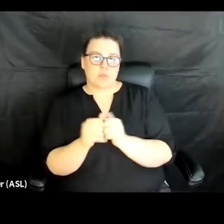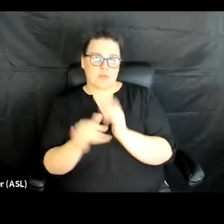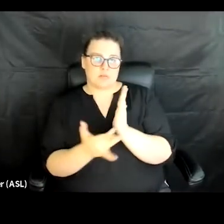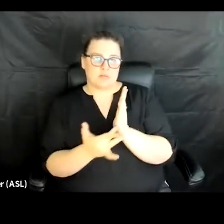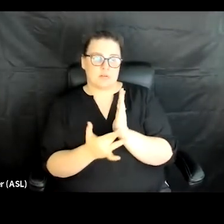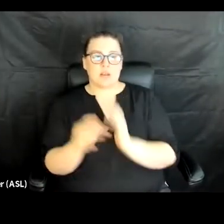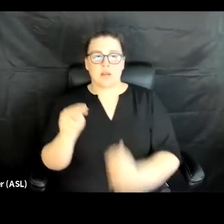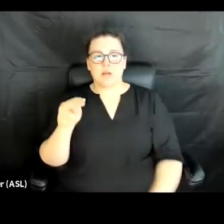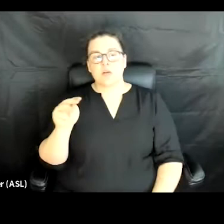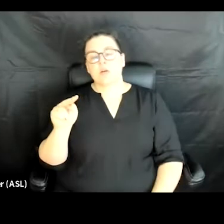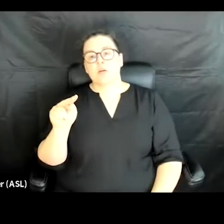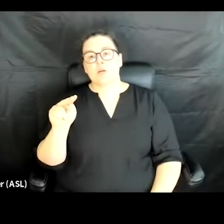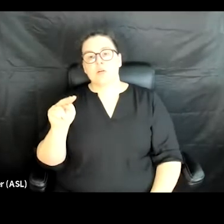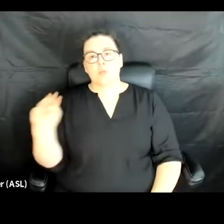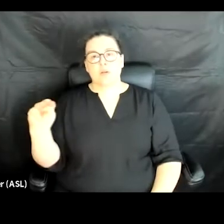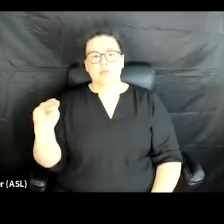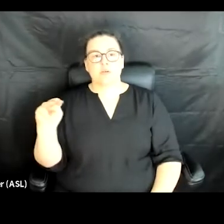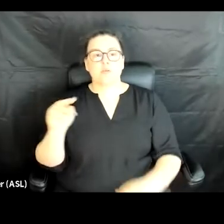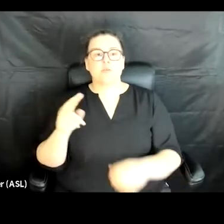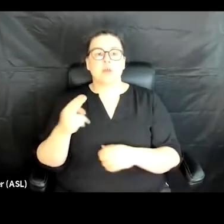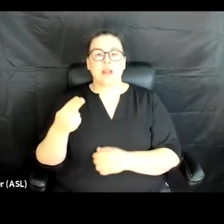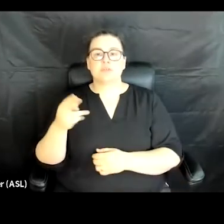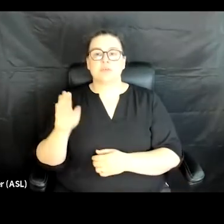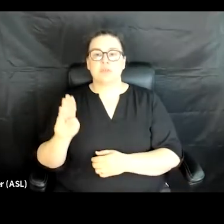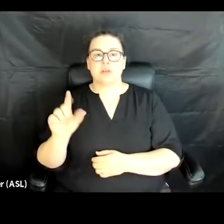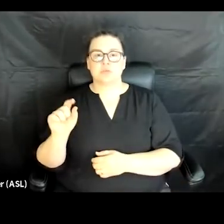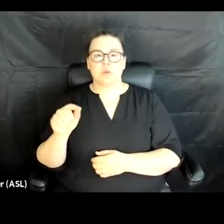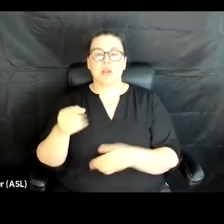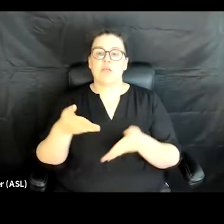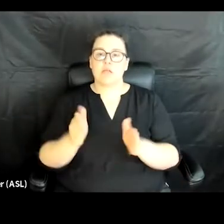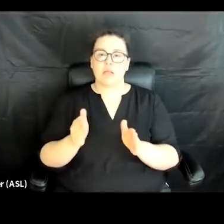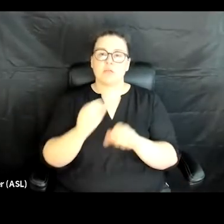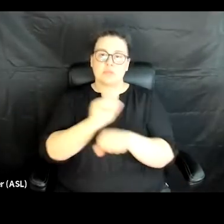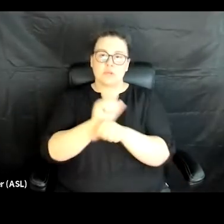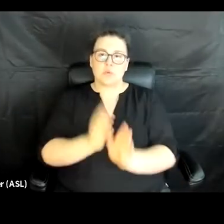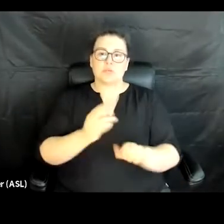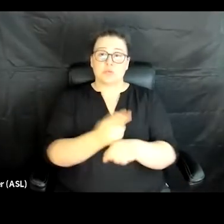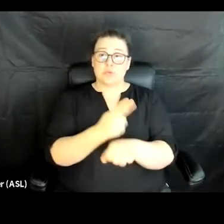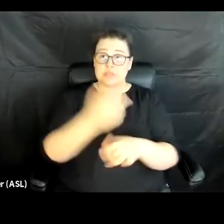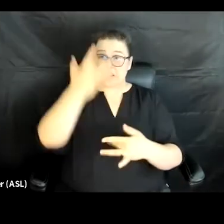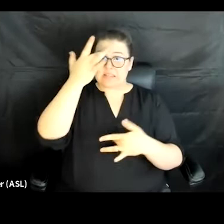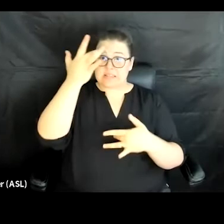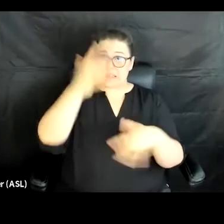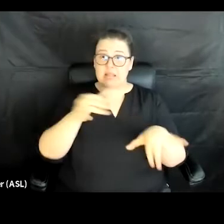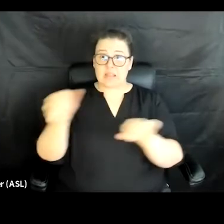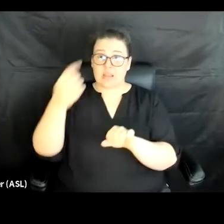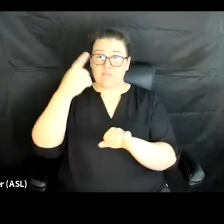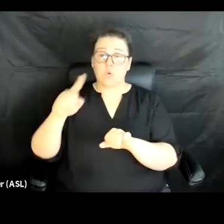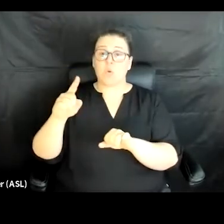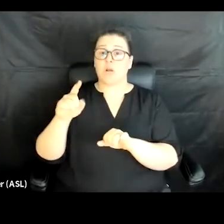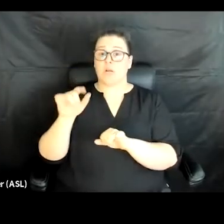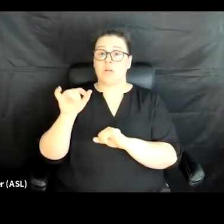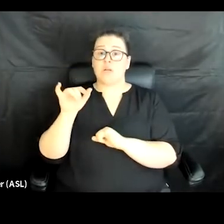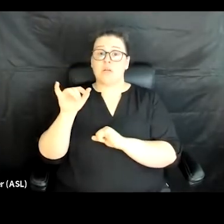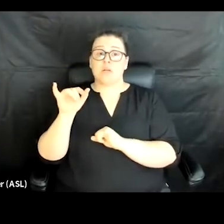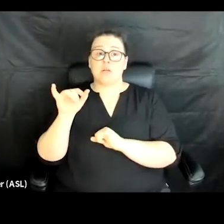Mexico. House Bill 20 allows employees to use sick leave for managing mental health illness, injury, or health conditions. So that's in addition to